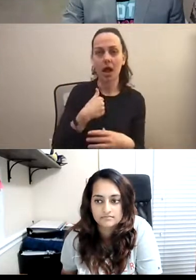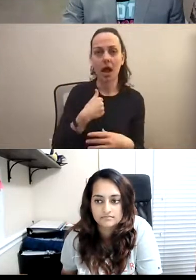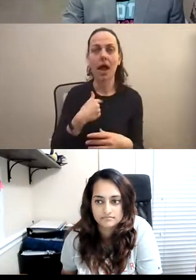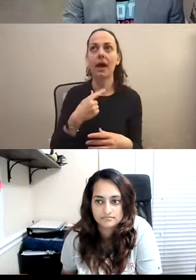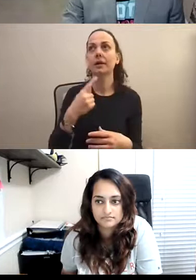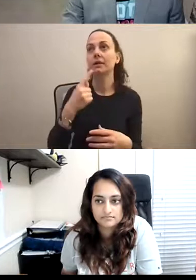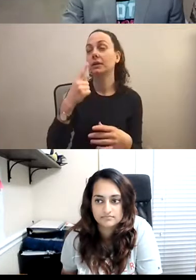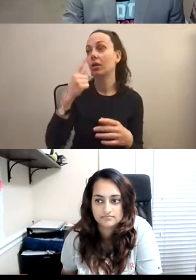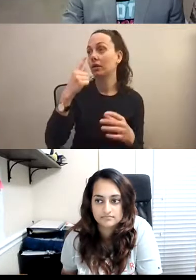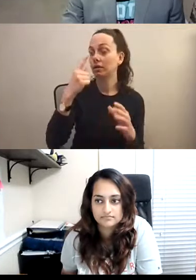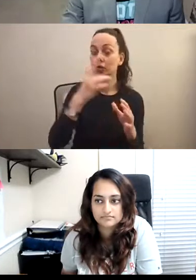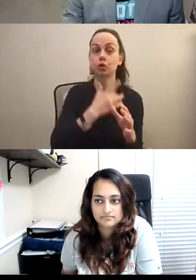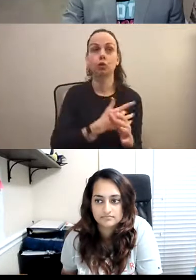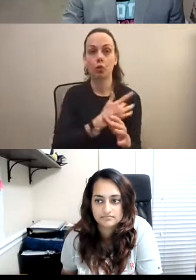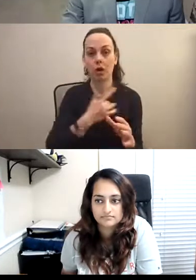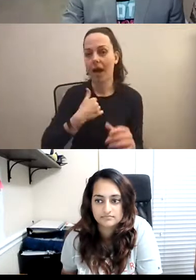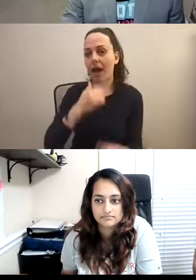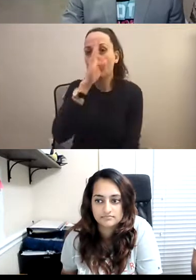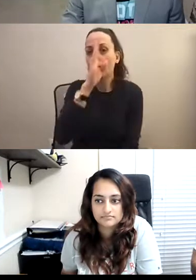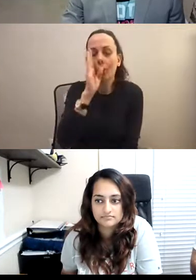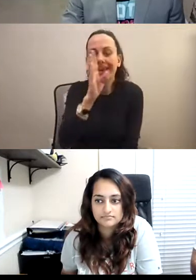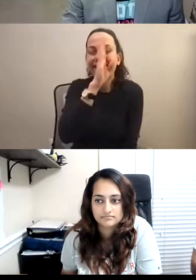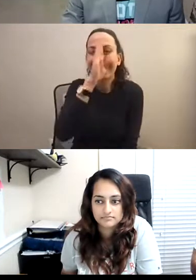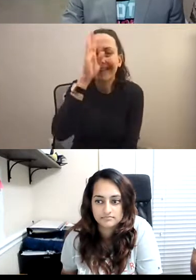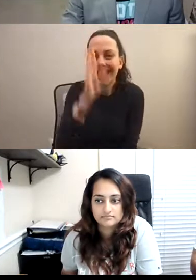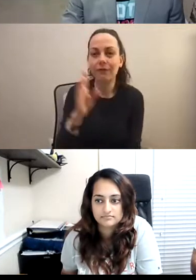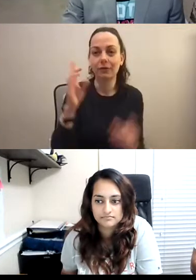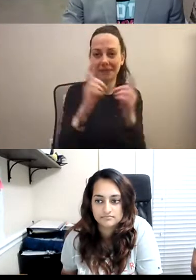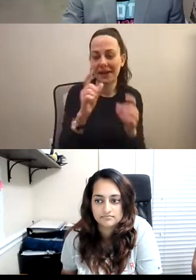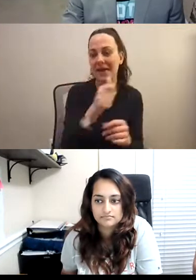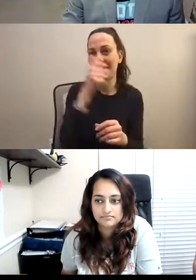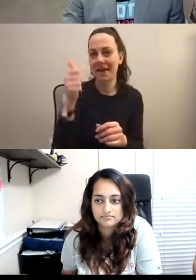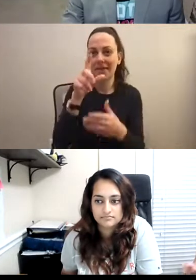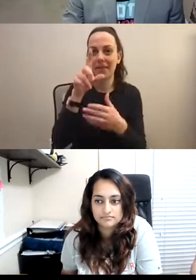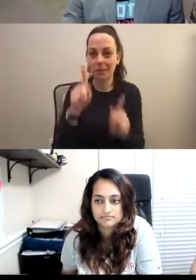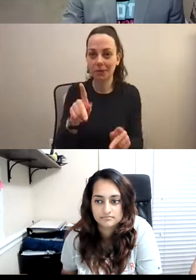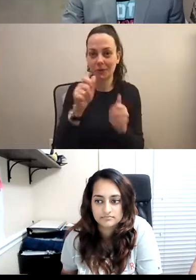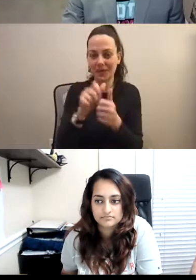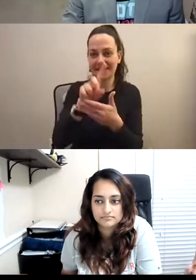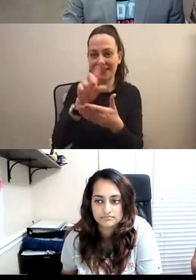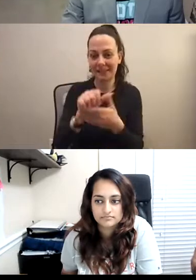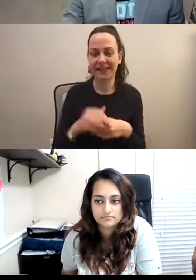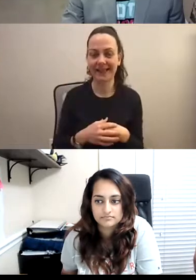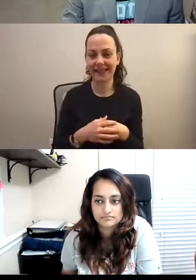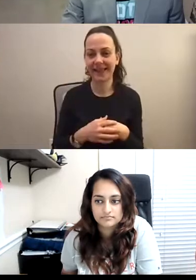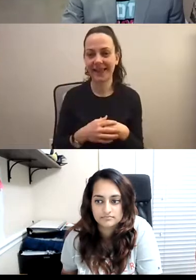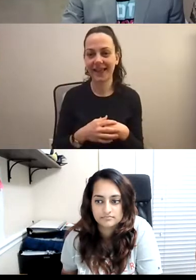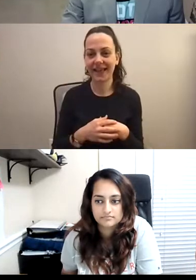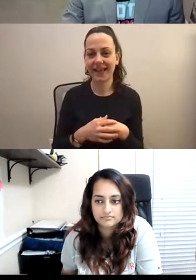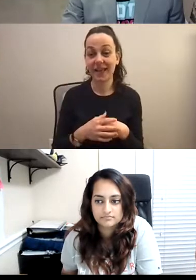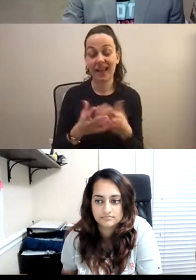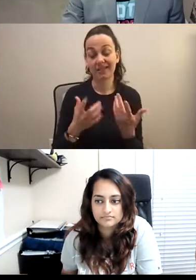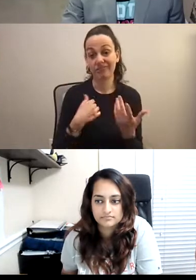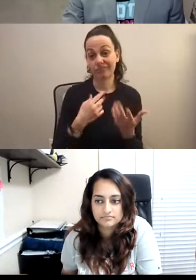down that I would never date another disabled person. I was like, to put it frankly,